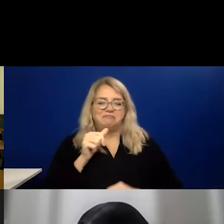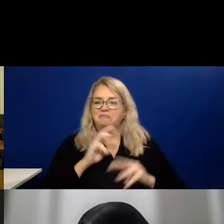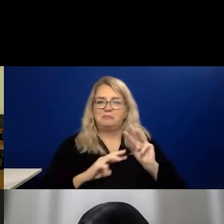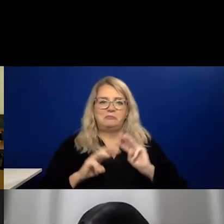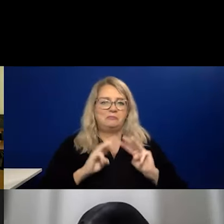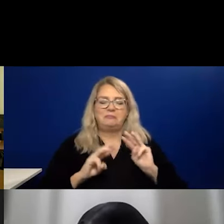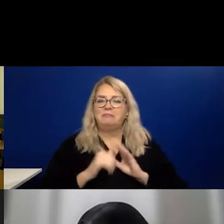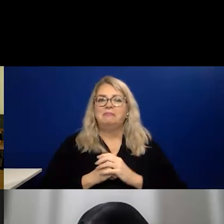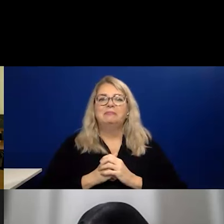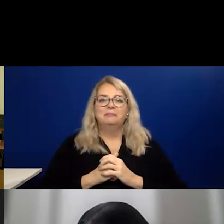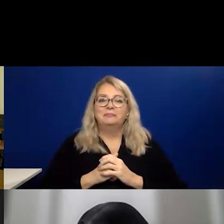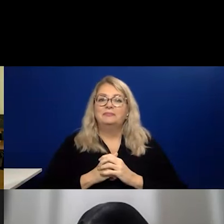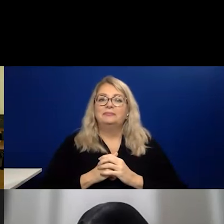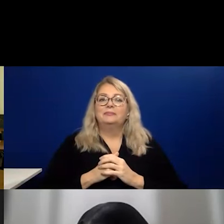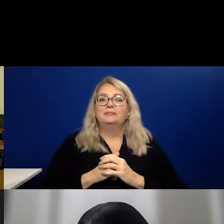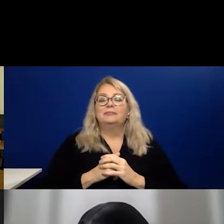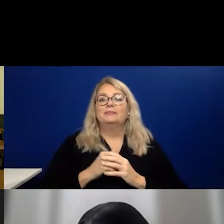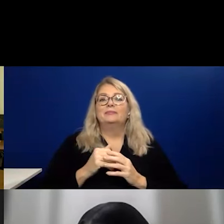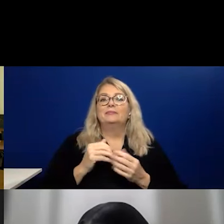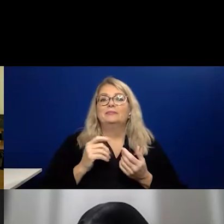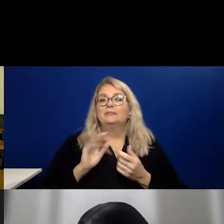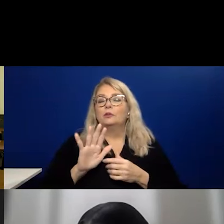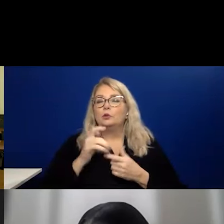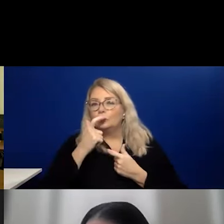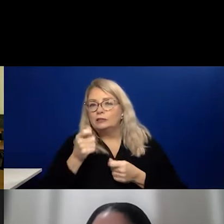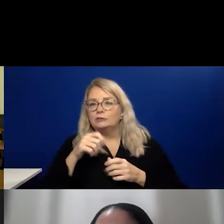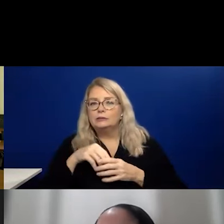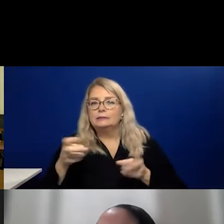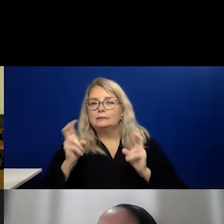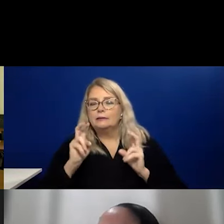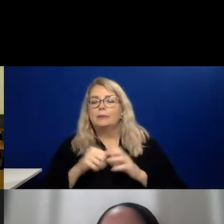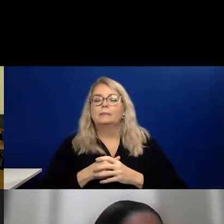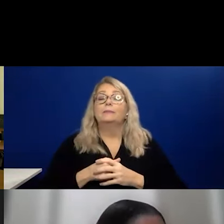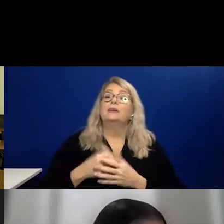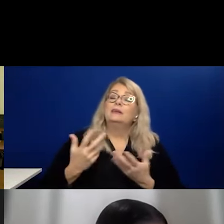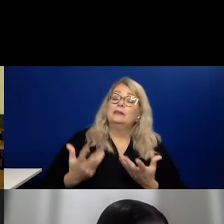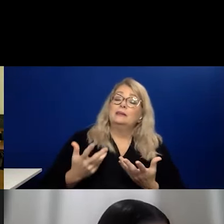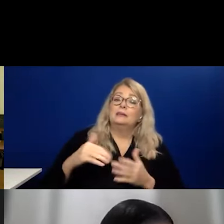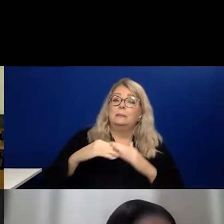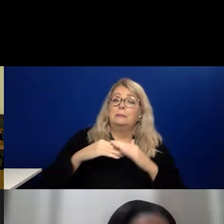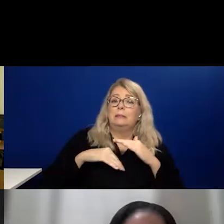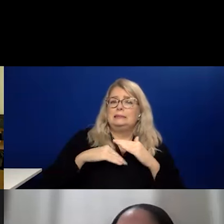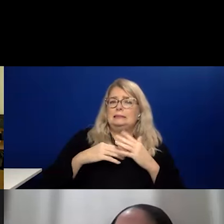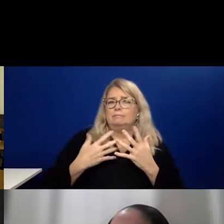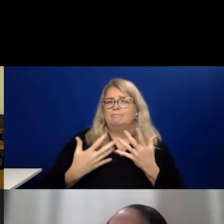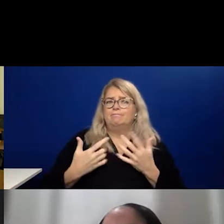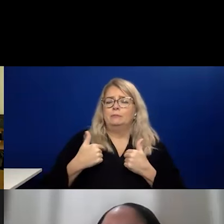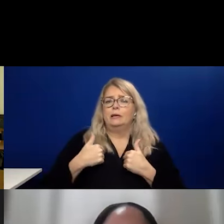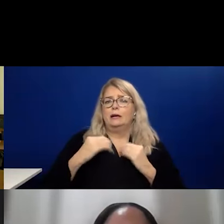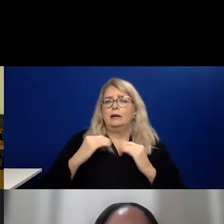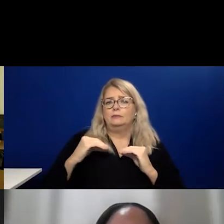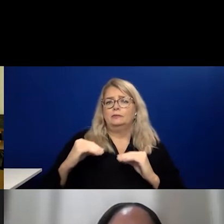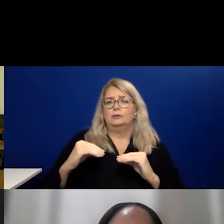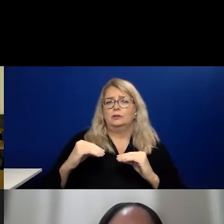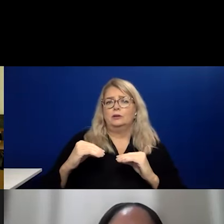bit of where you're from, your interest in the topic. You know what? Basically, I've got some